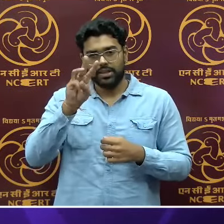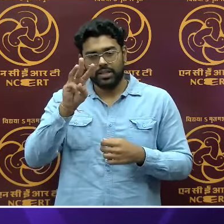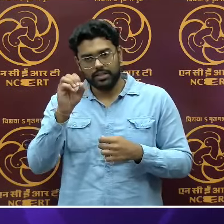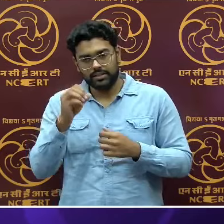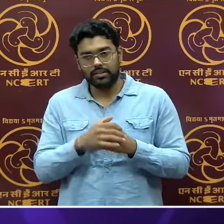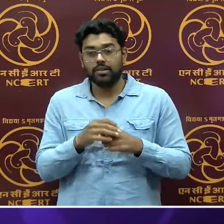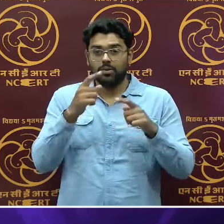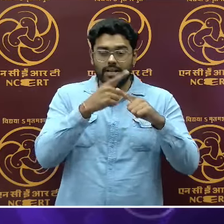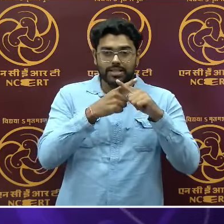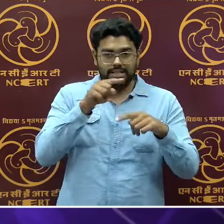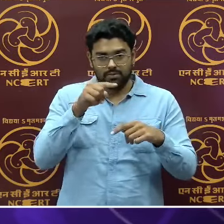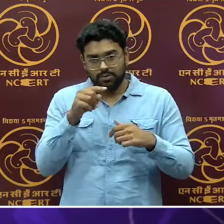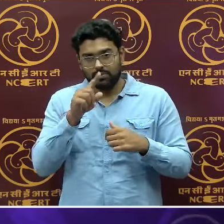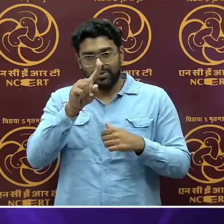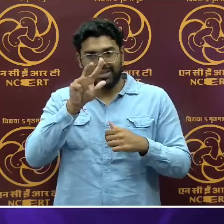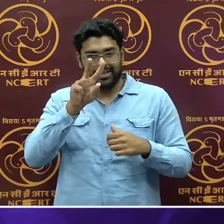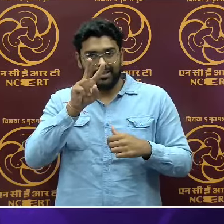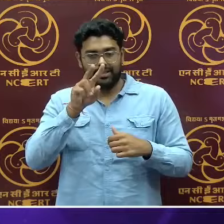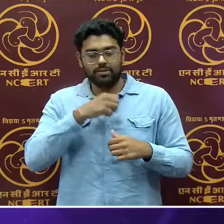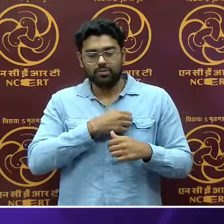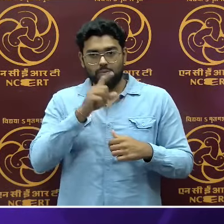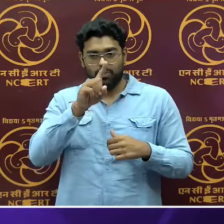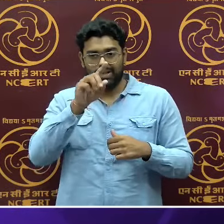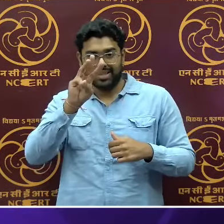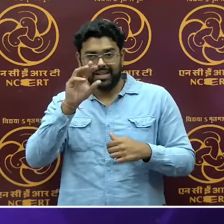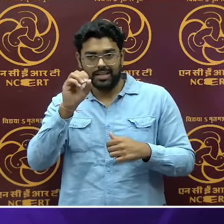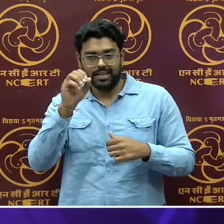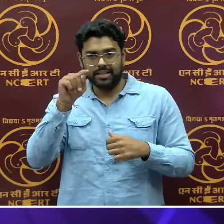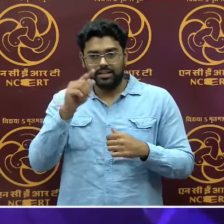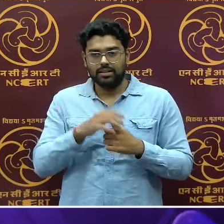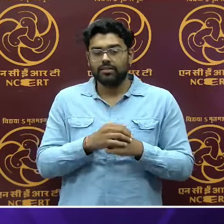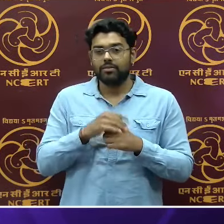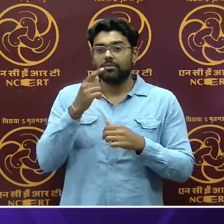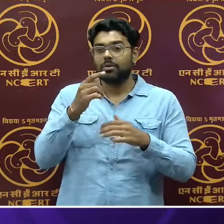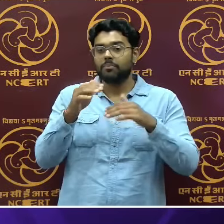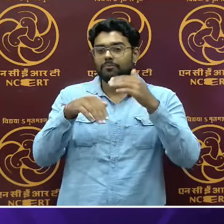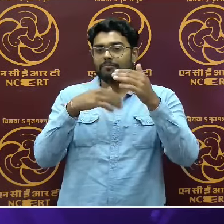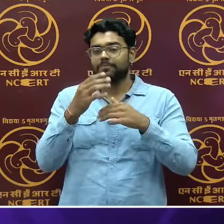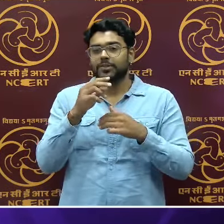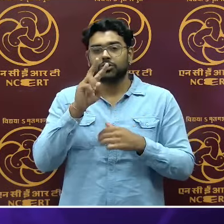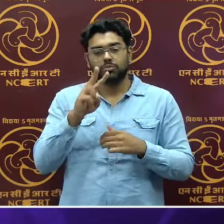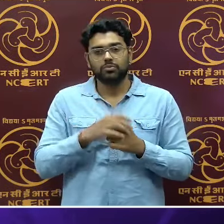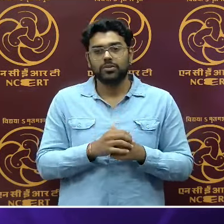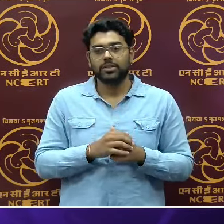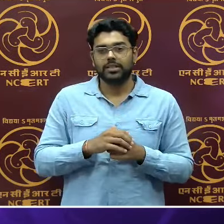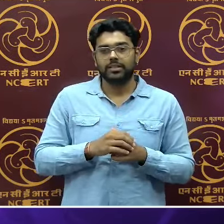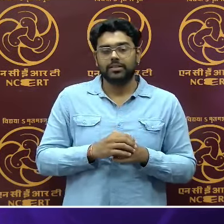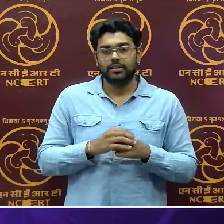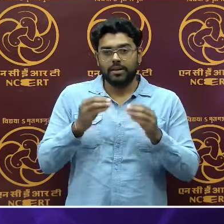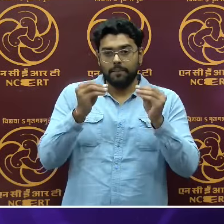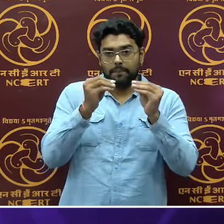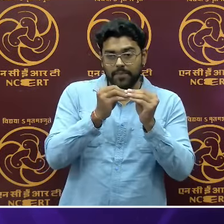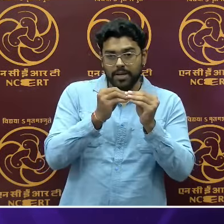130 degrees upon 2. Is it equal to 65 degrees? So angle B and angle C